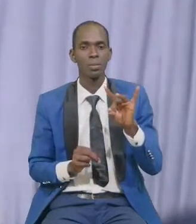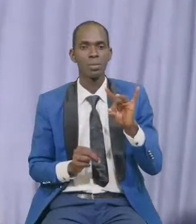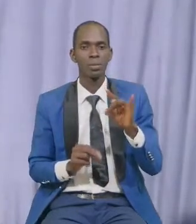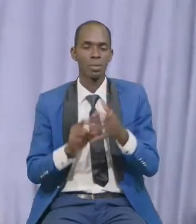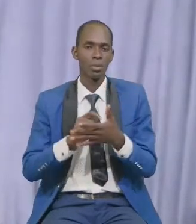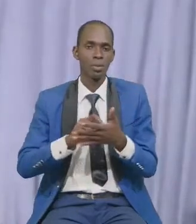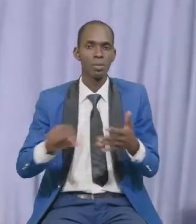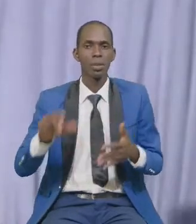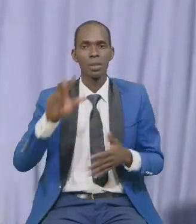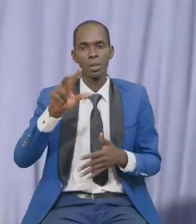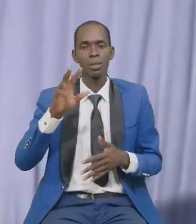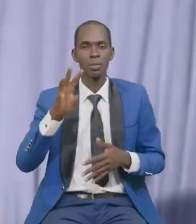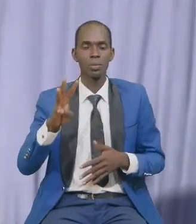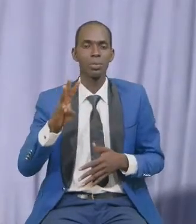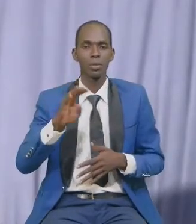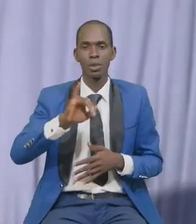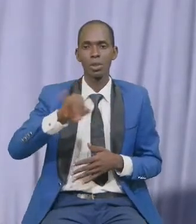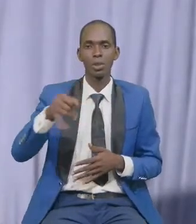verse 34,